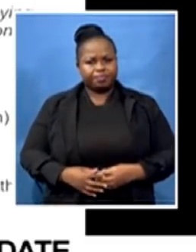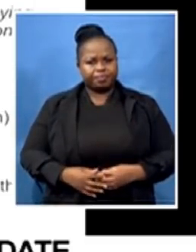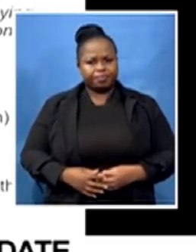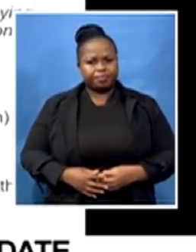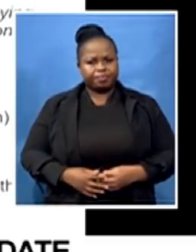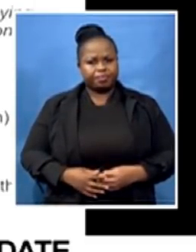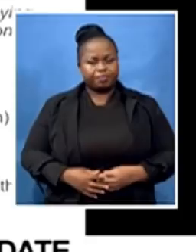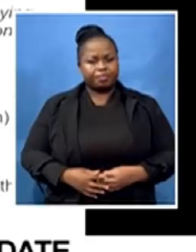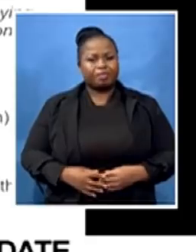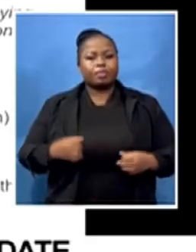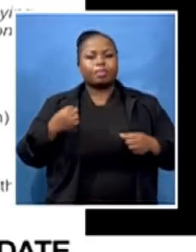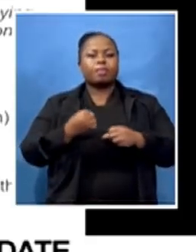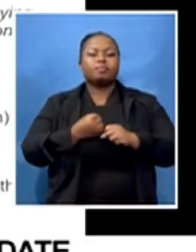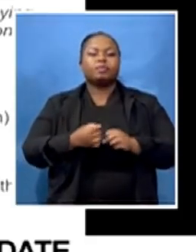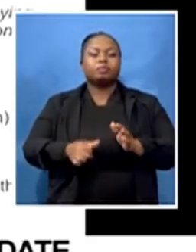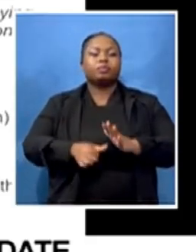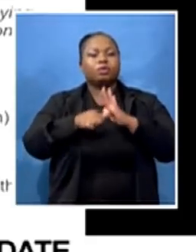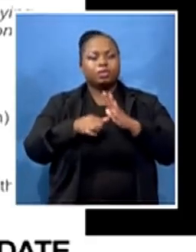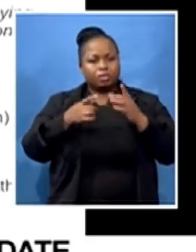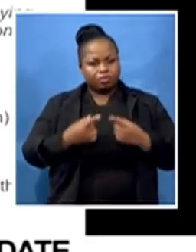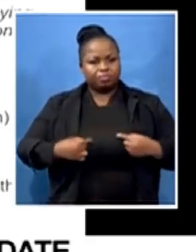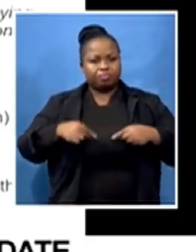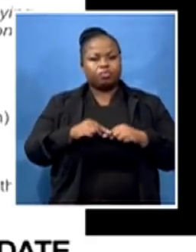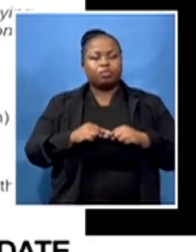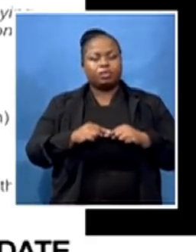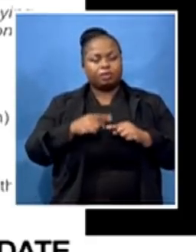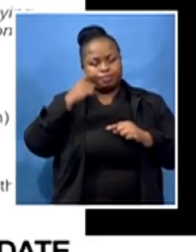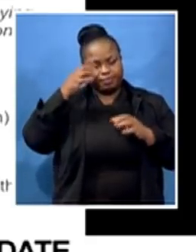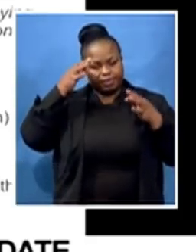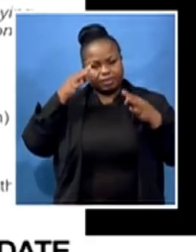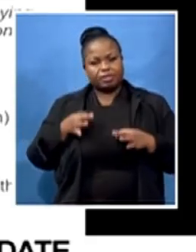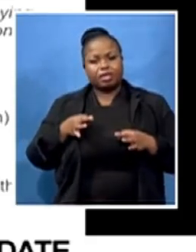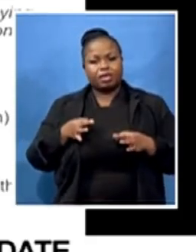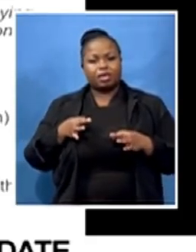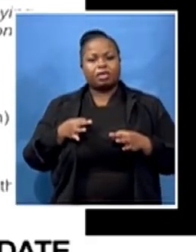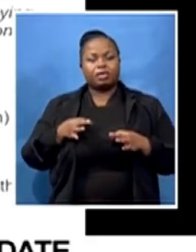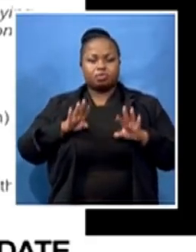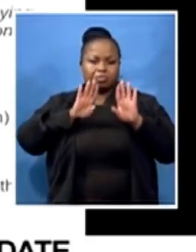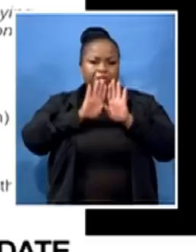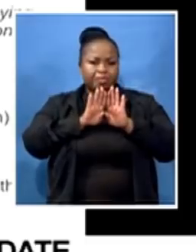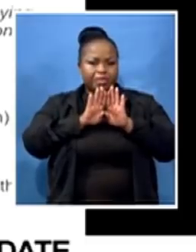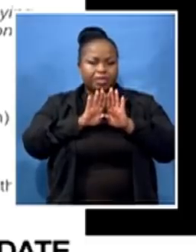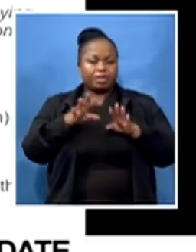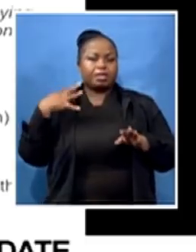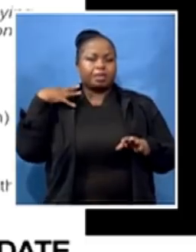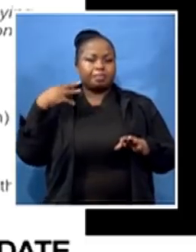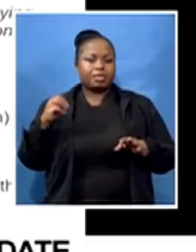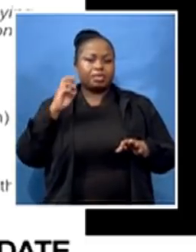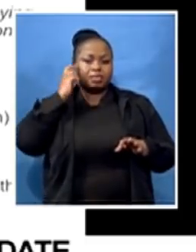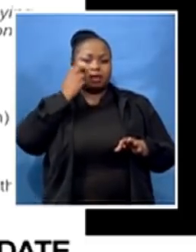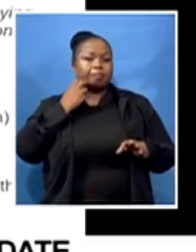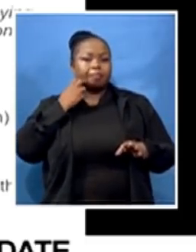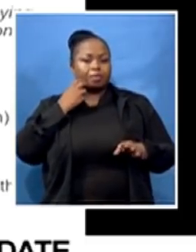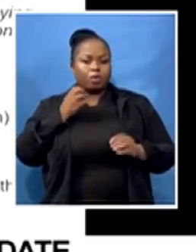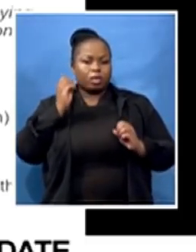to have a lockdown, which the Minister of Health will speak at length. But it was to